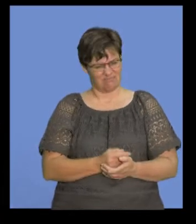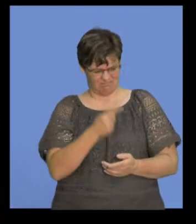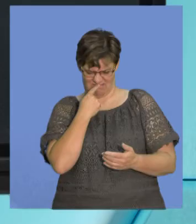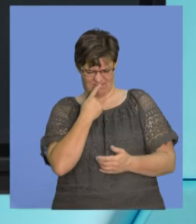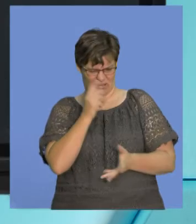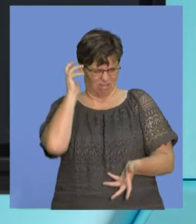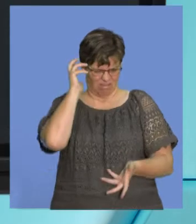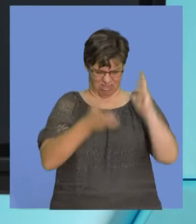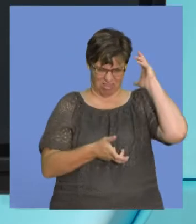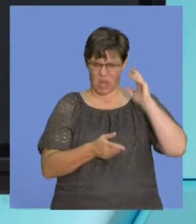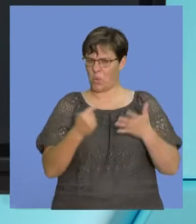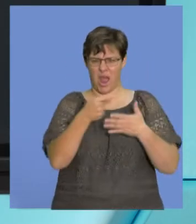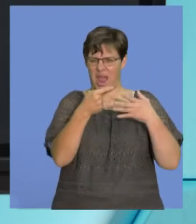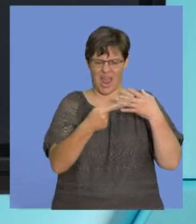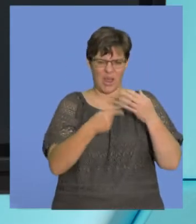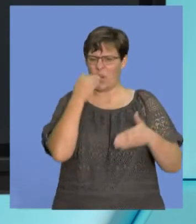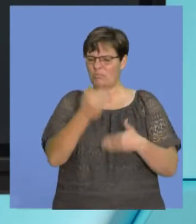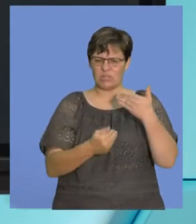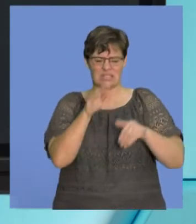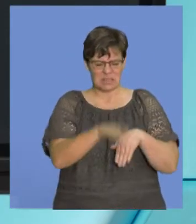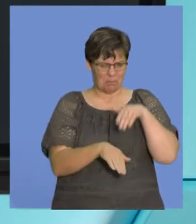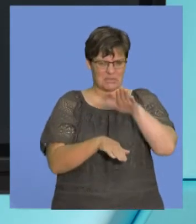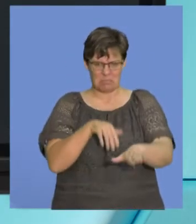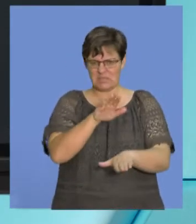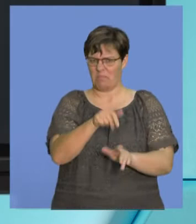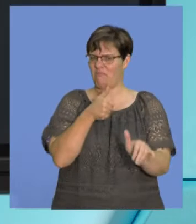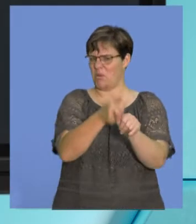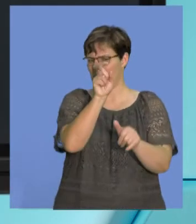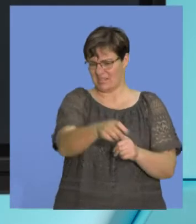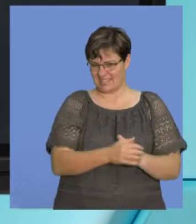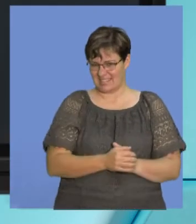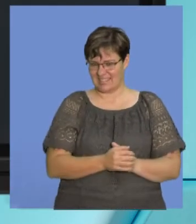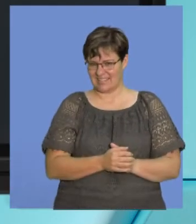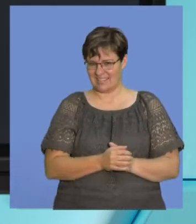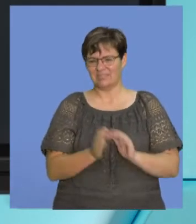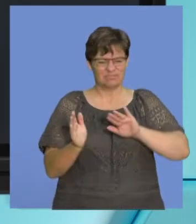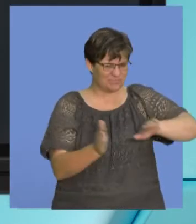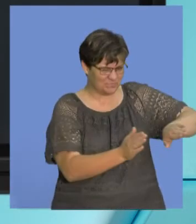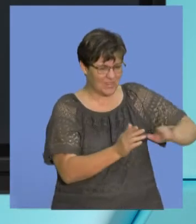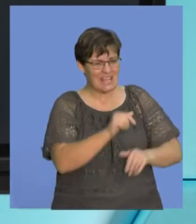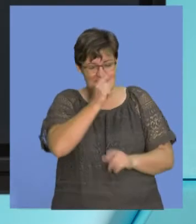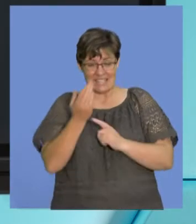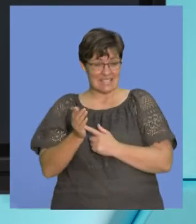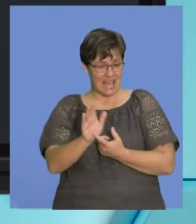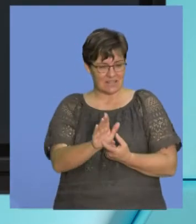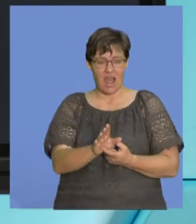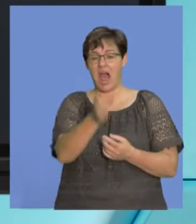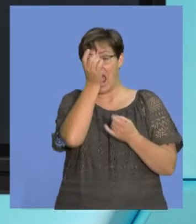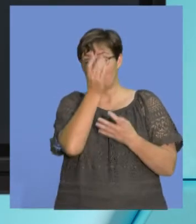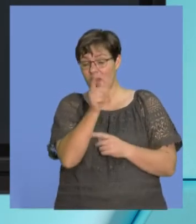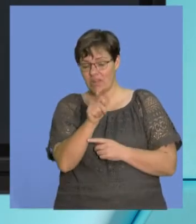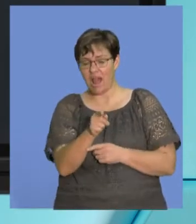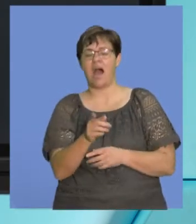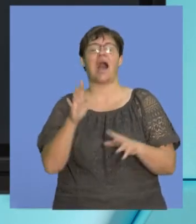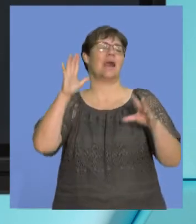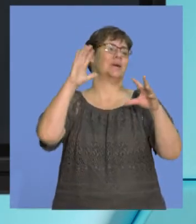confusing because there's a whole lot of processes and steps that need to be followed. Let's move on to the next slide, and I'm sure that the information in the next